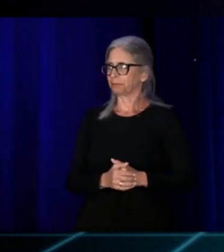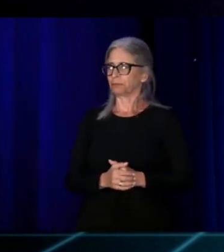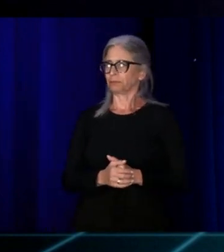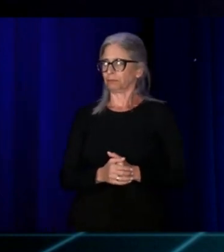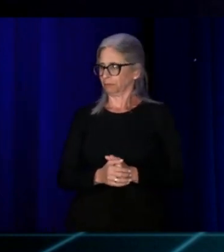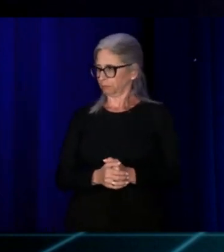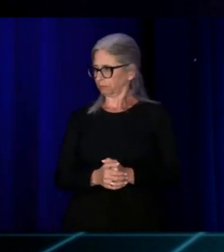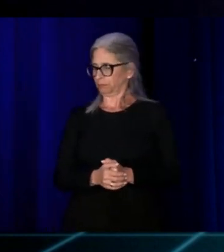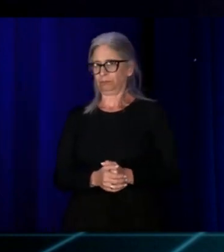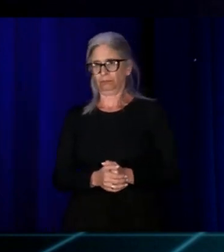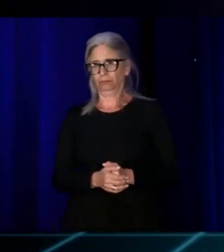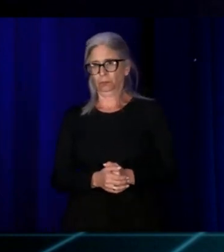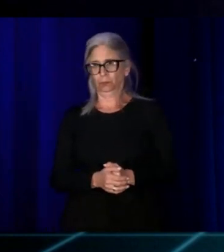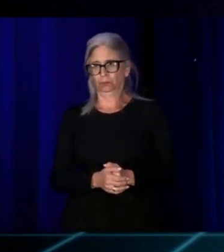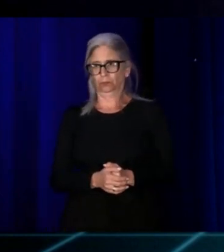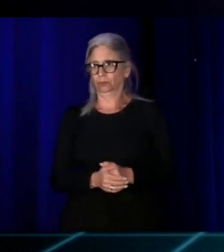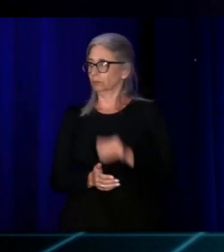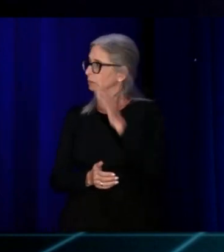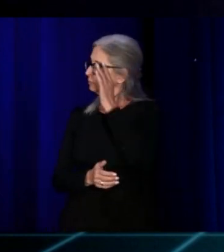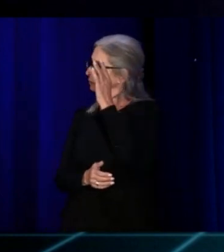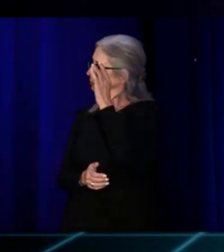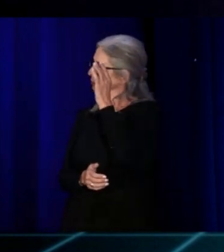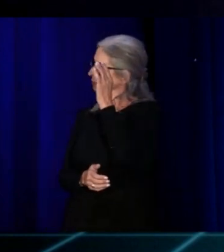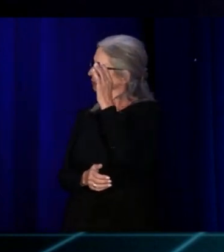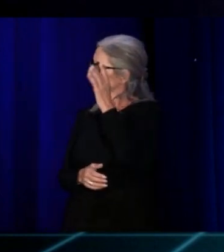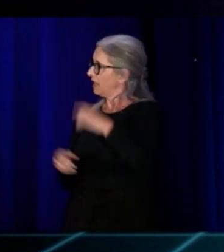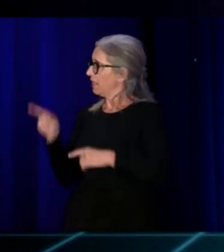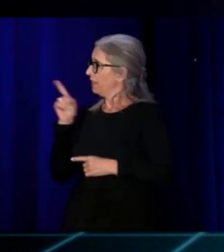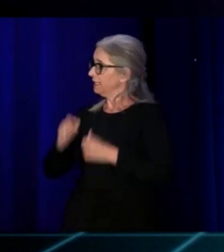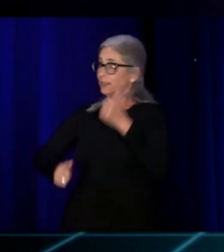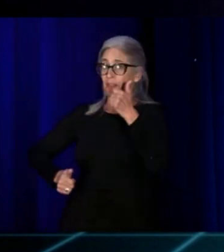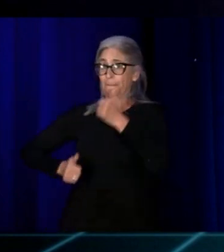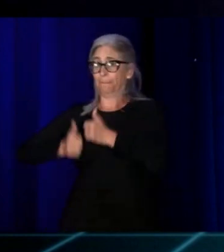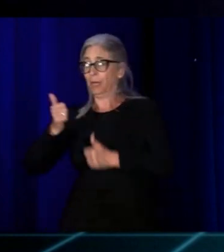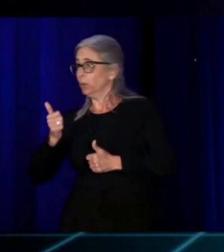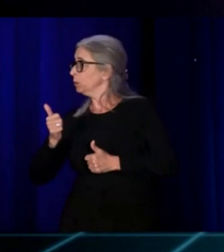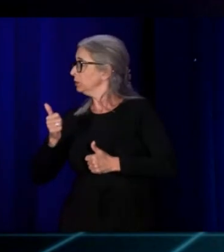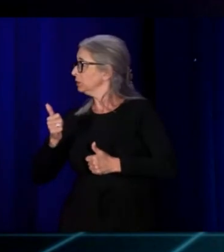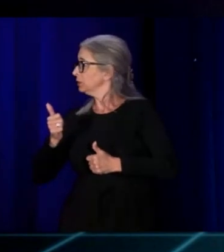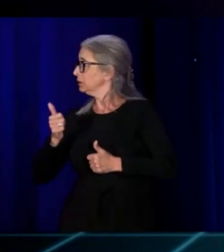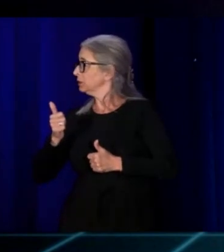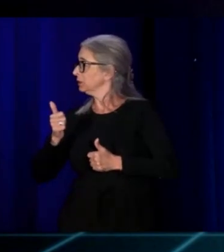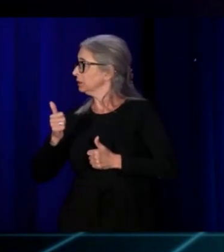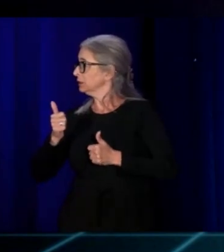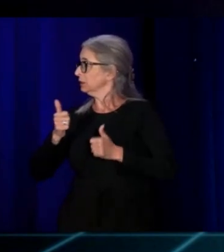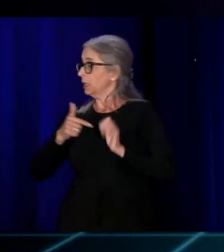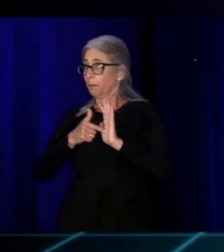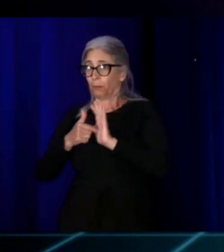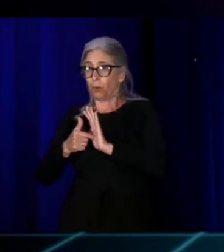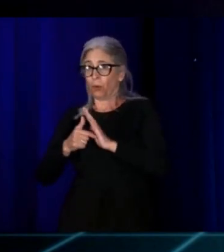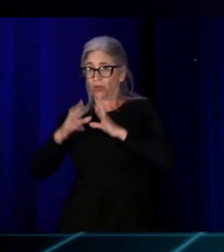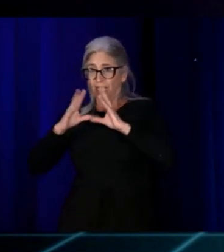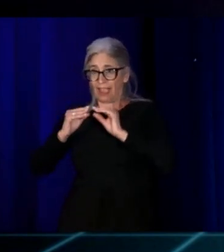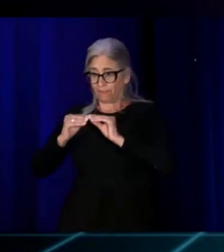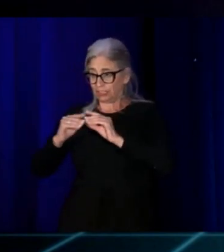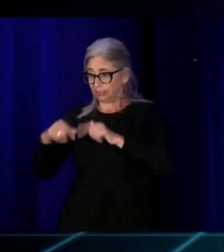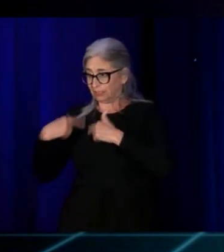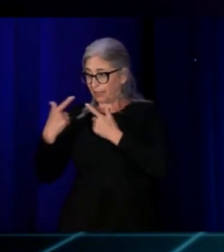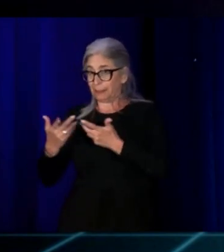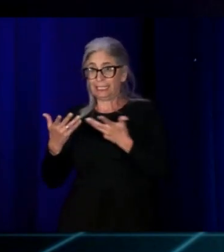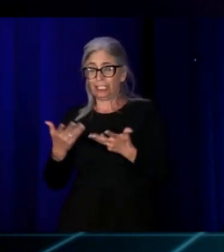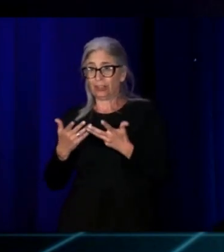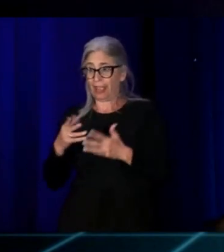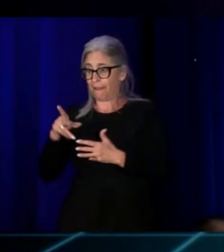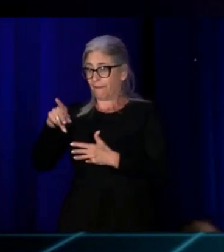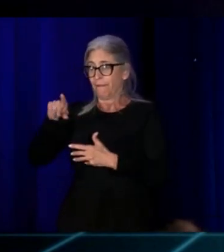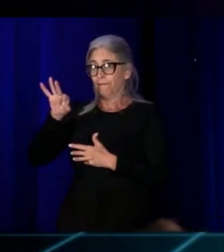Yeah, seriously, is this on? Yeah? All right, this is the most FOMO-inducing conference that I've been at. And I'm here and I have FOMO.